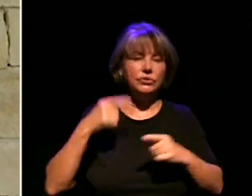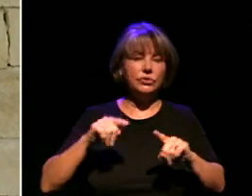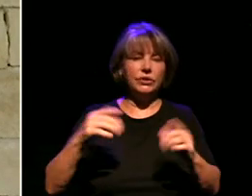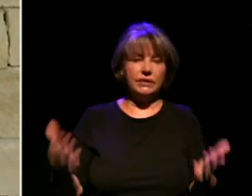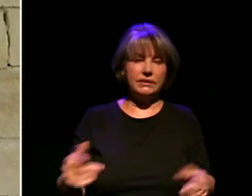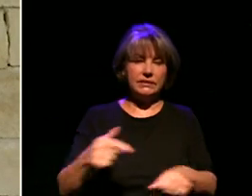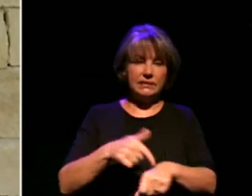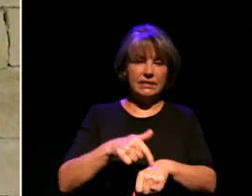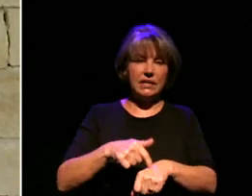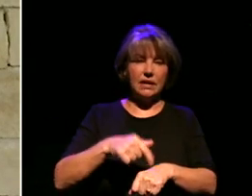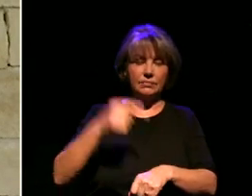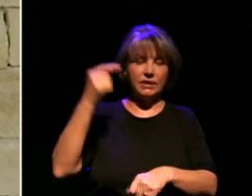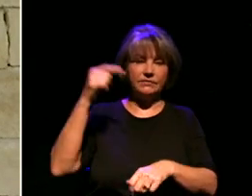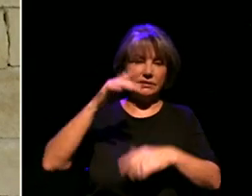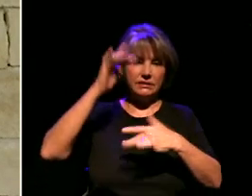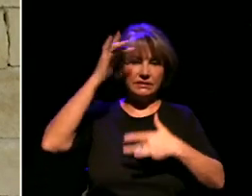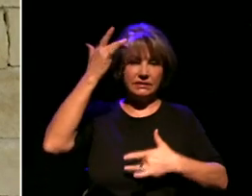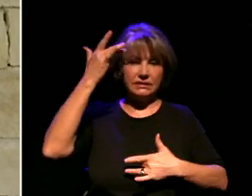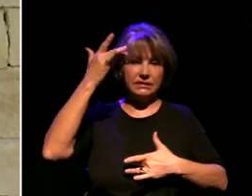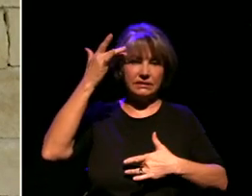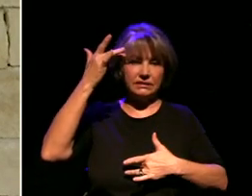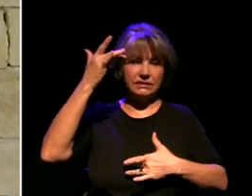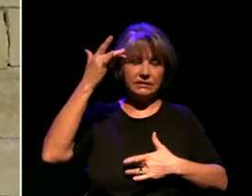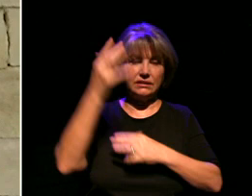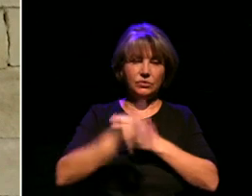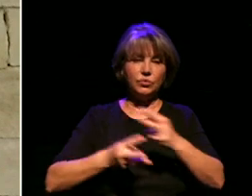that we would open those areas up,